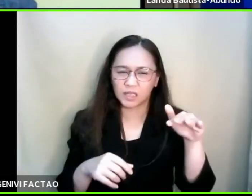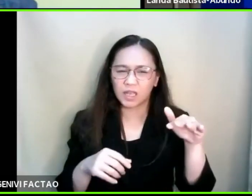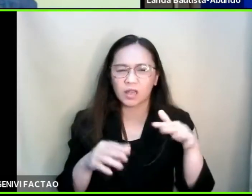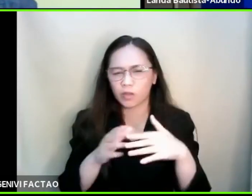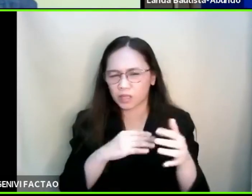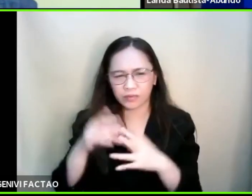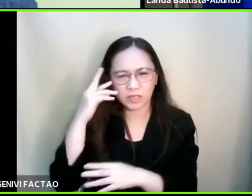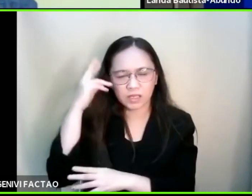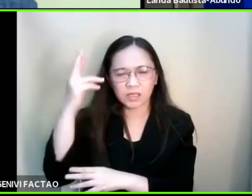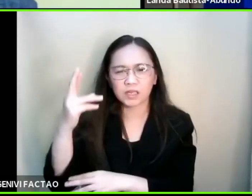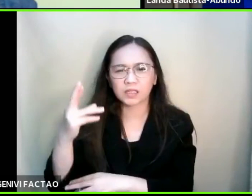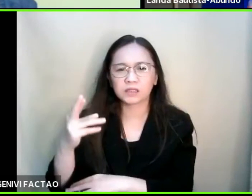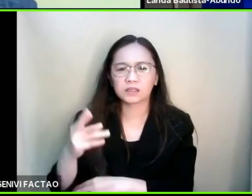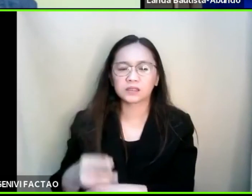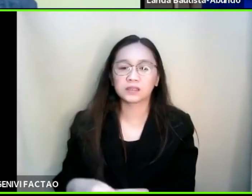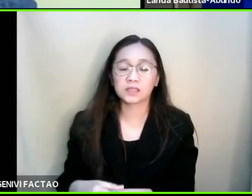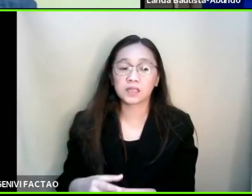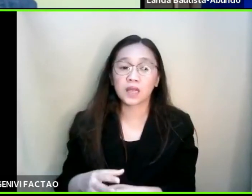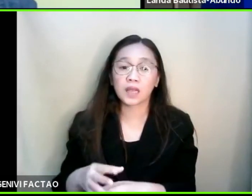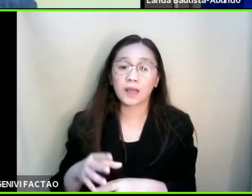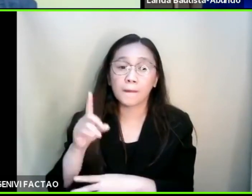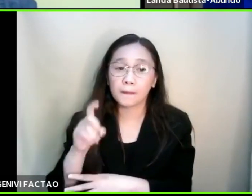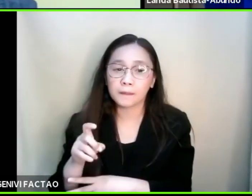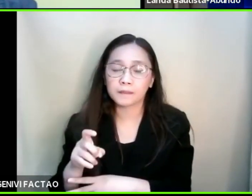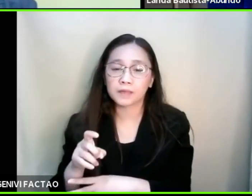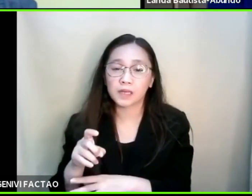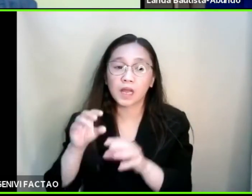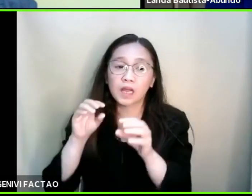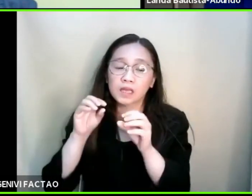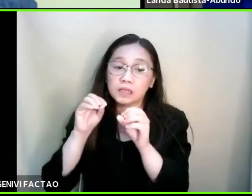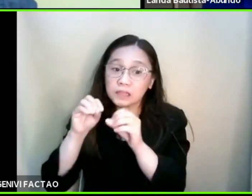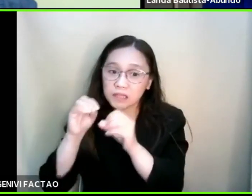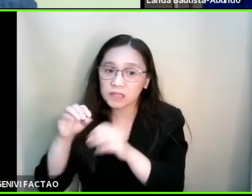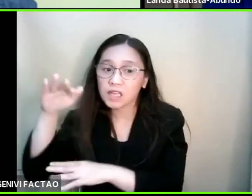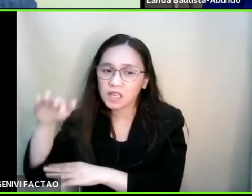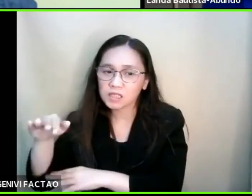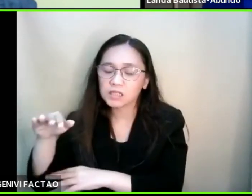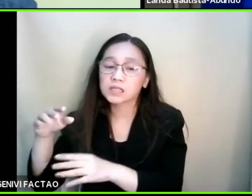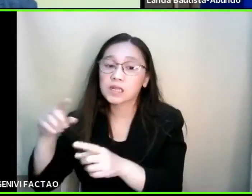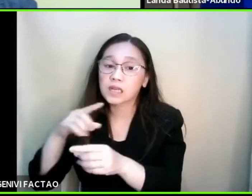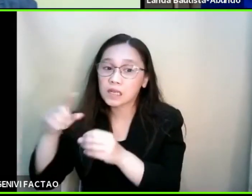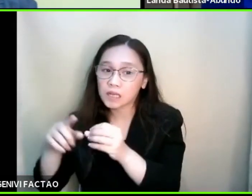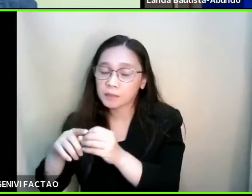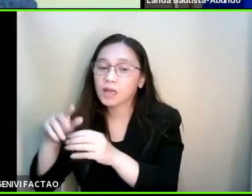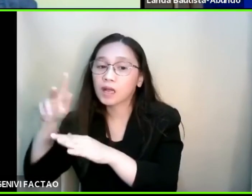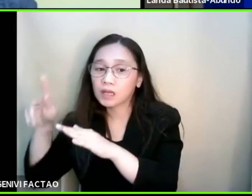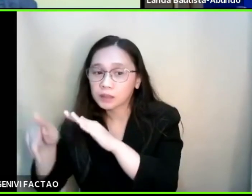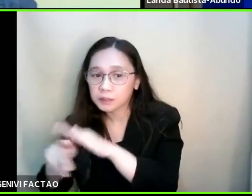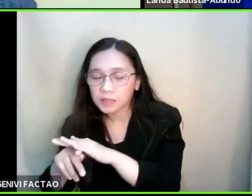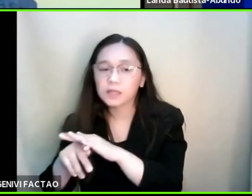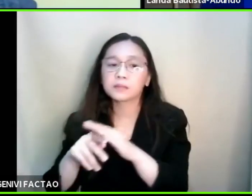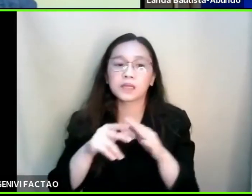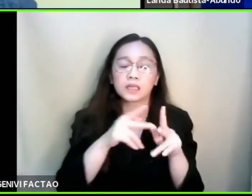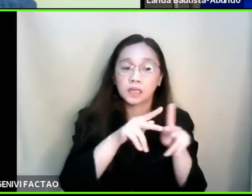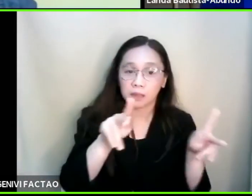choose. Then you have to teach the child the concept of private and public activities. No, masturbating is something